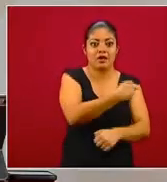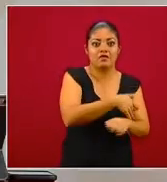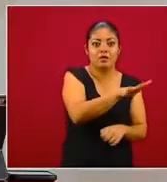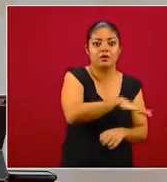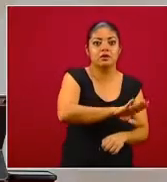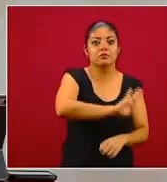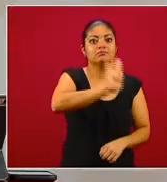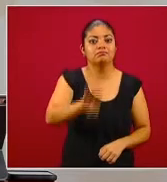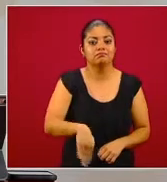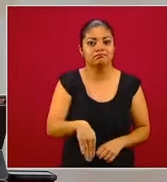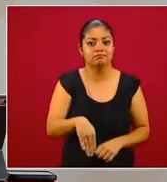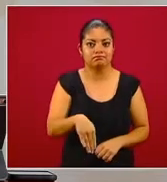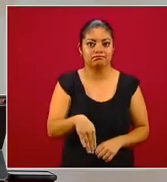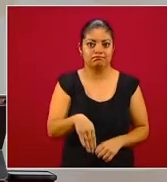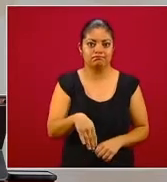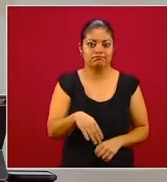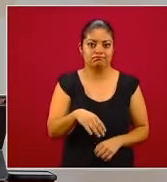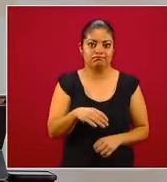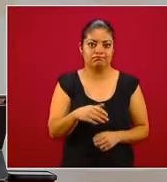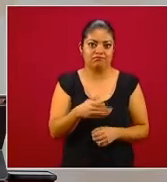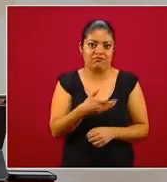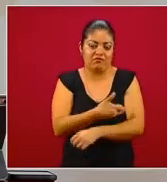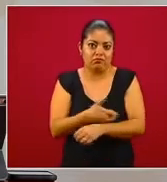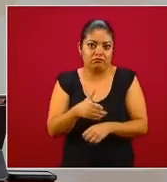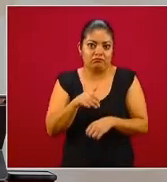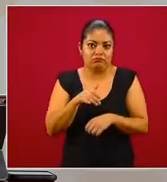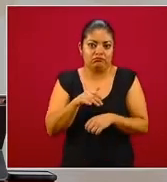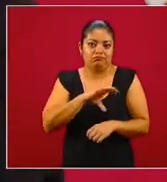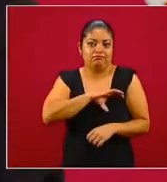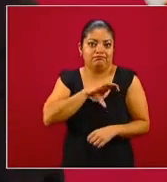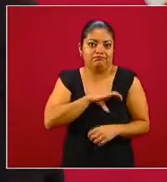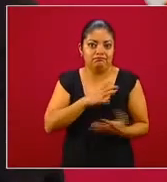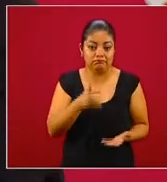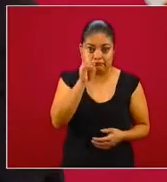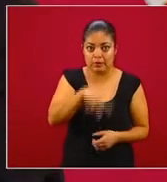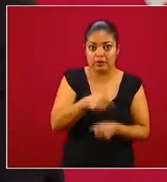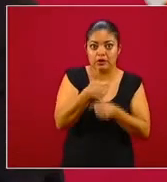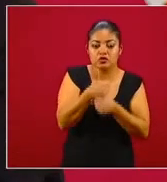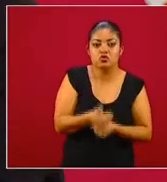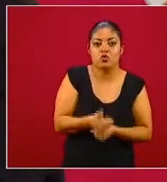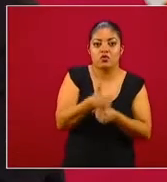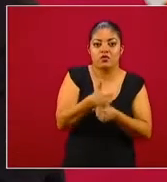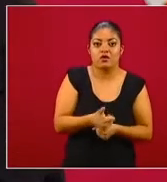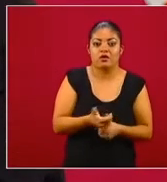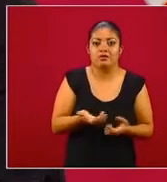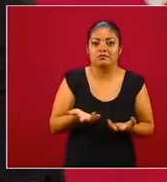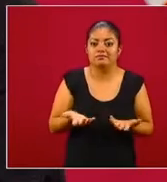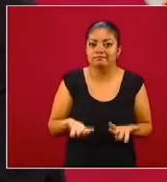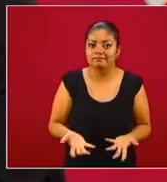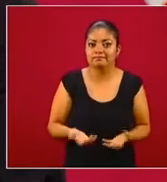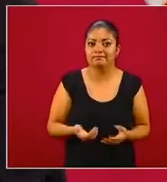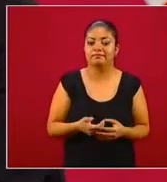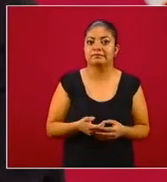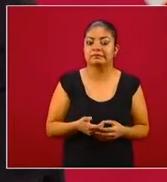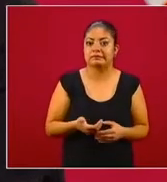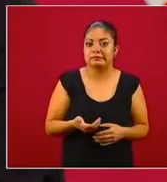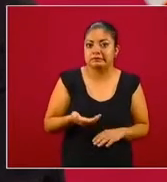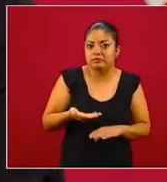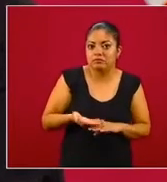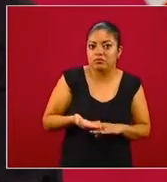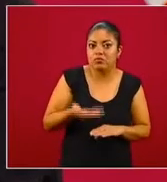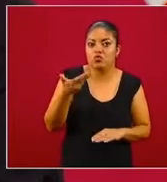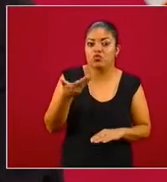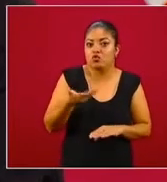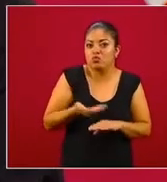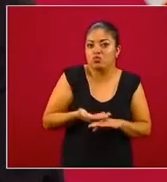lose a loved one. This is Es a un sufrimiento suffering verdaderamente that is eh, truly